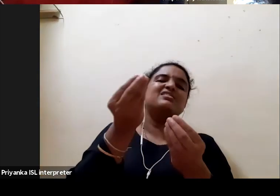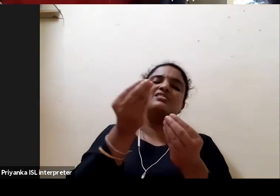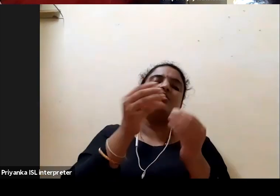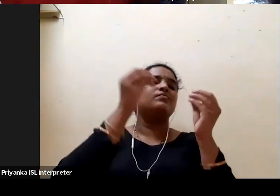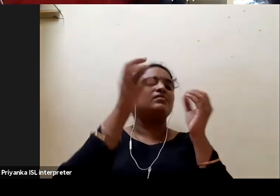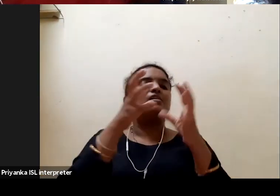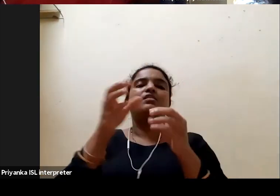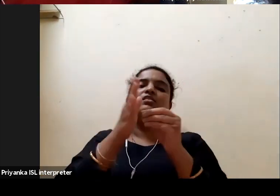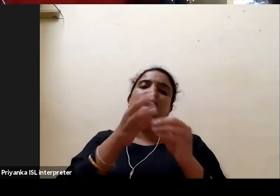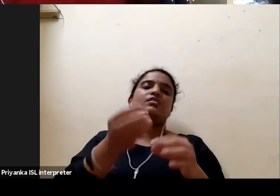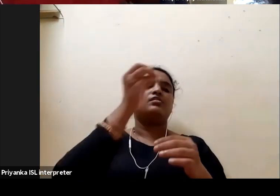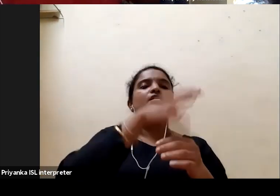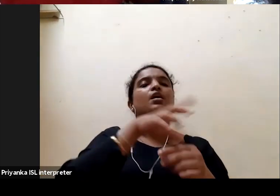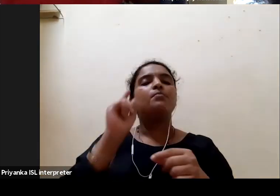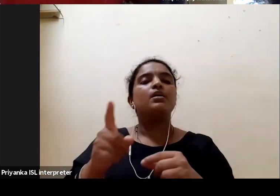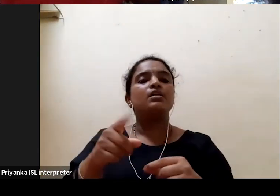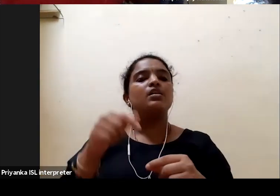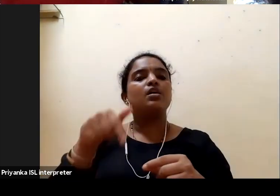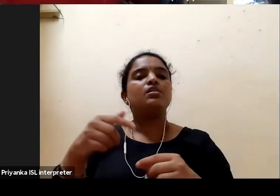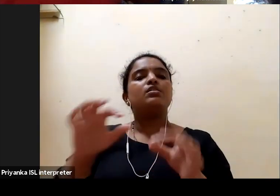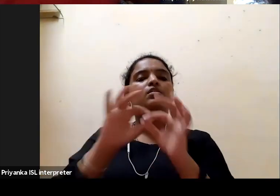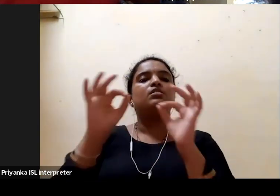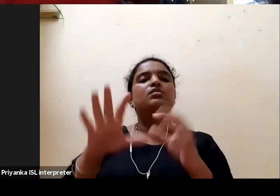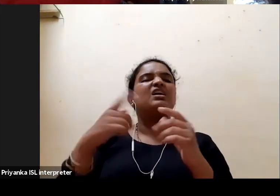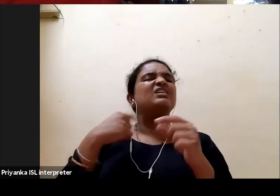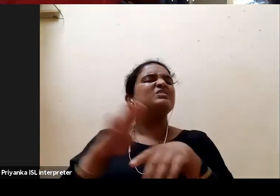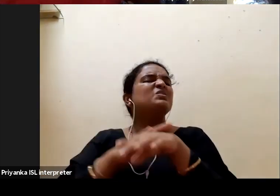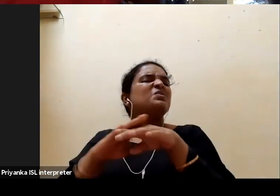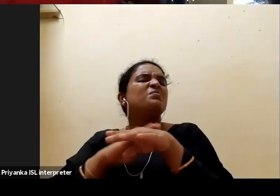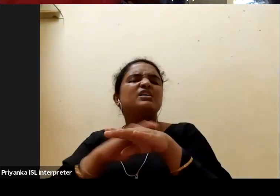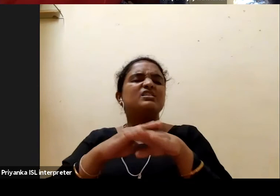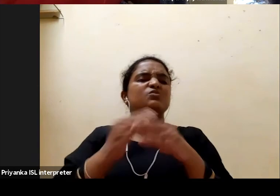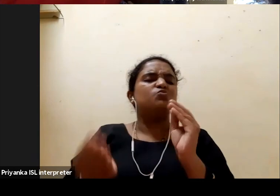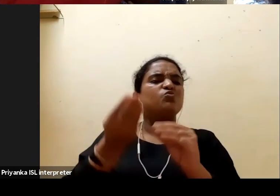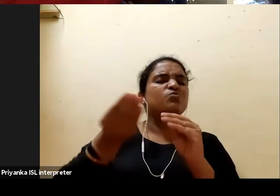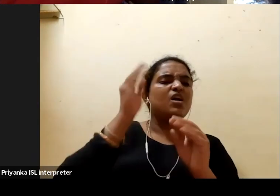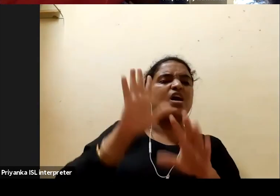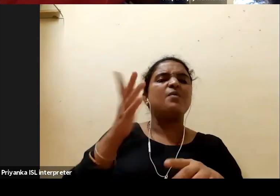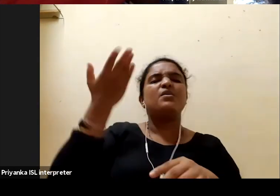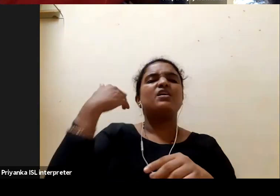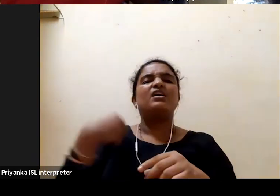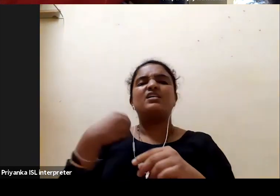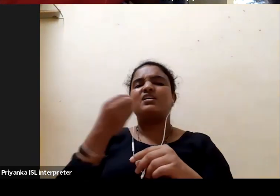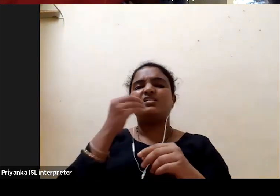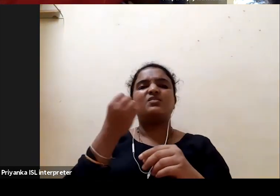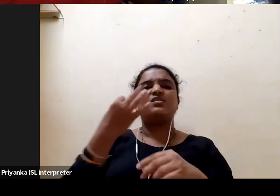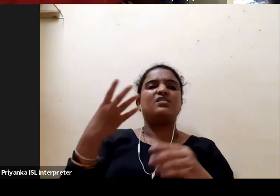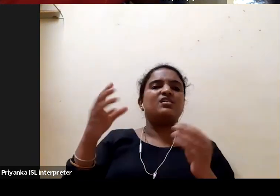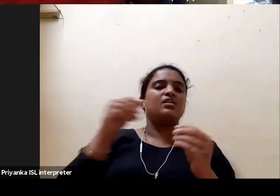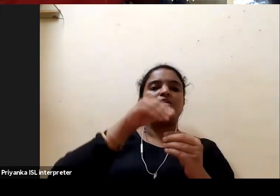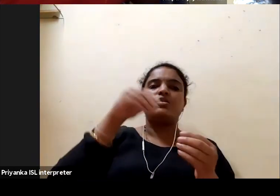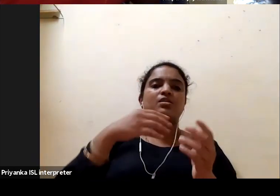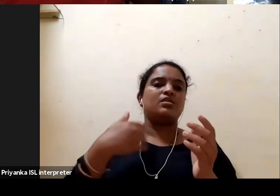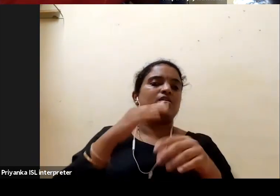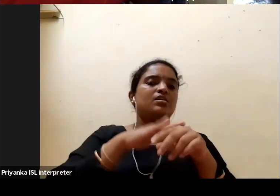it. Then I would chop it and add it. But now I'm just too busy these days. And sometimes, earlier I would not eat certain dishes without coriander. I won't